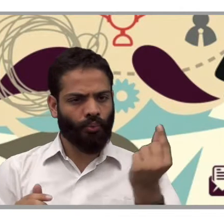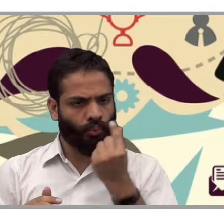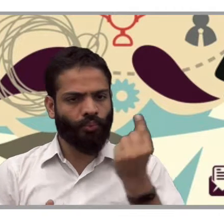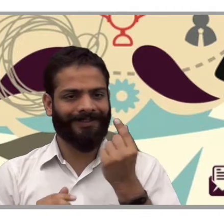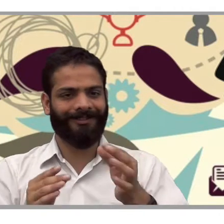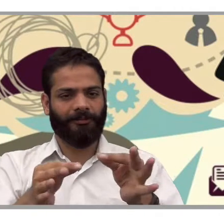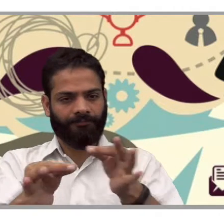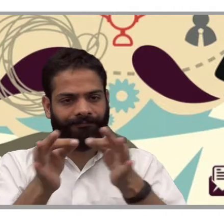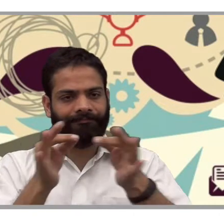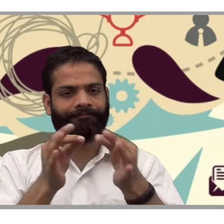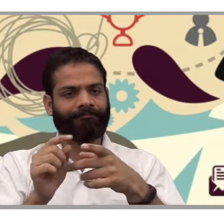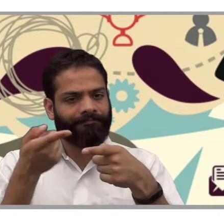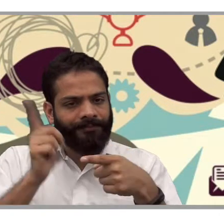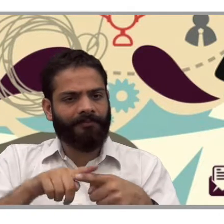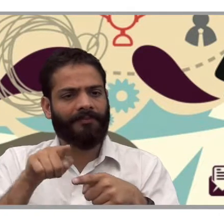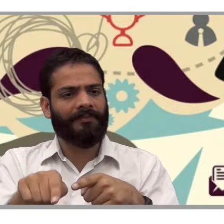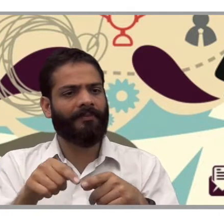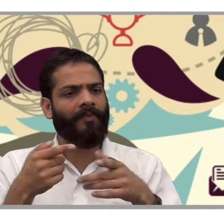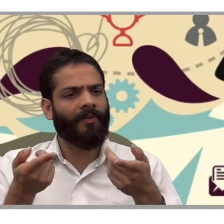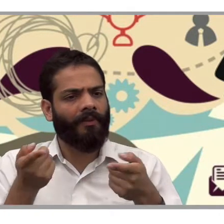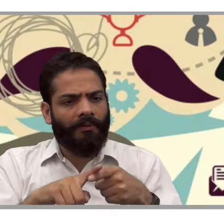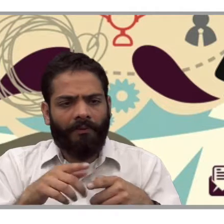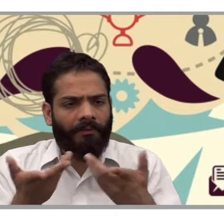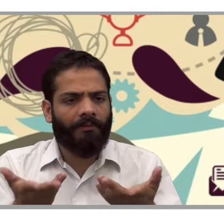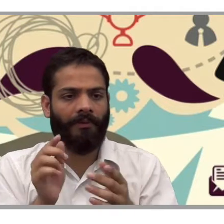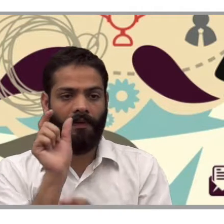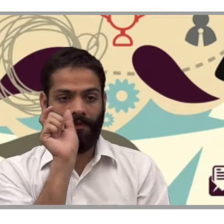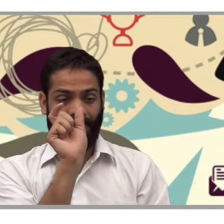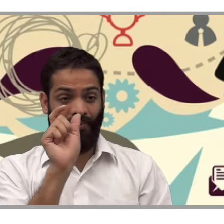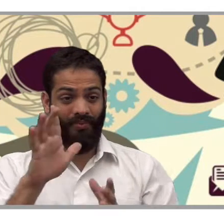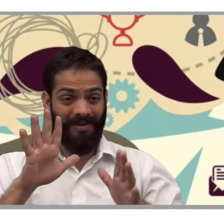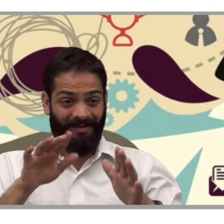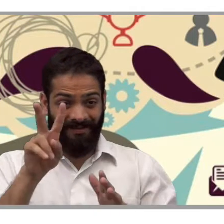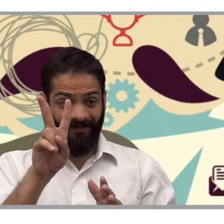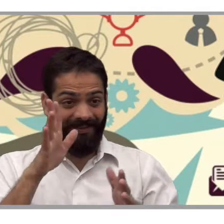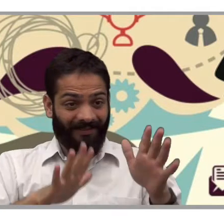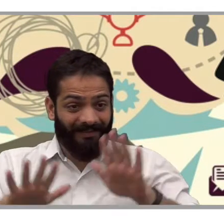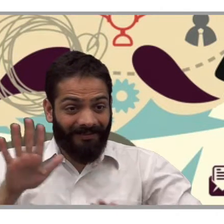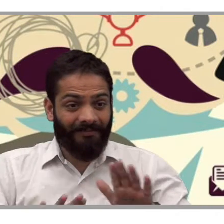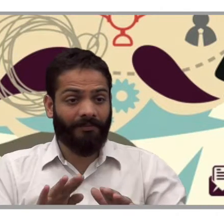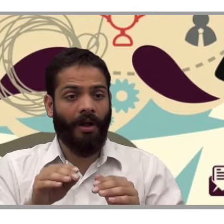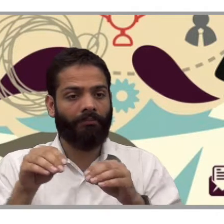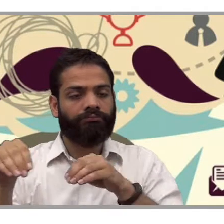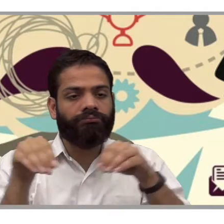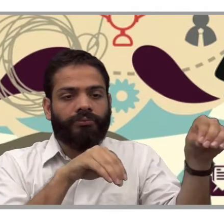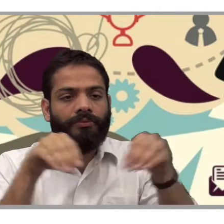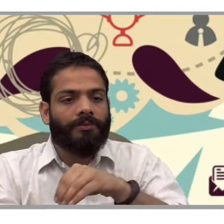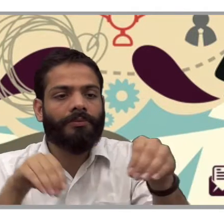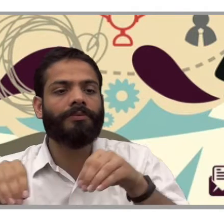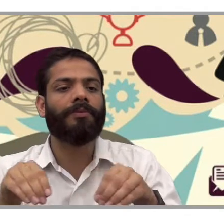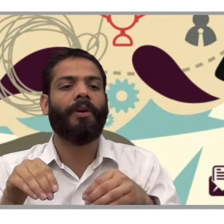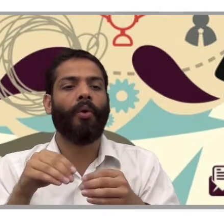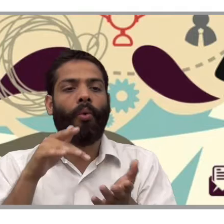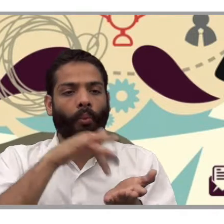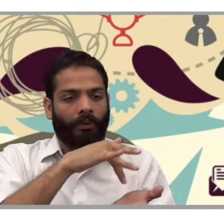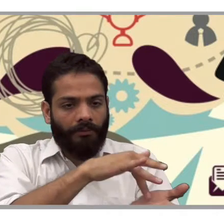classificatory handshape that assumes the physical properties of the reference size, shape, and textural